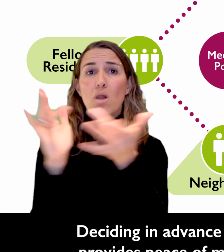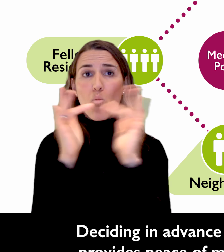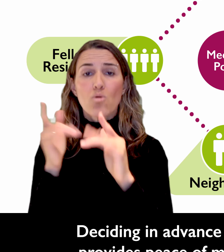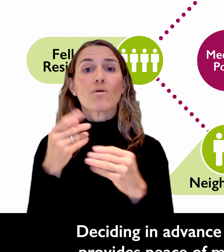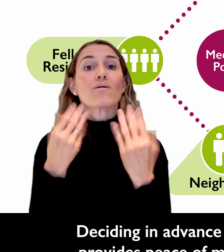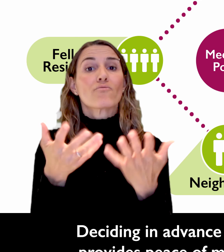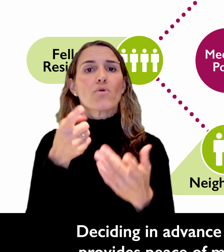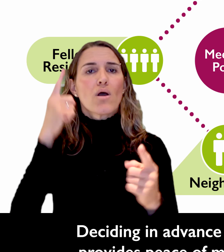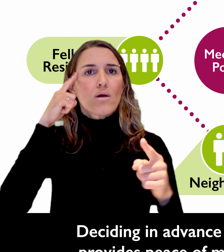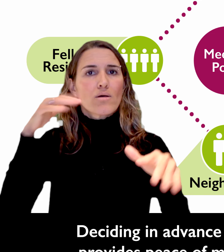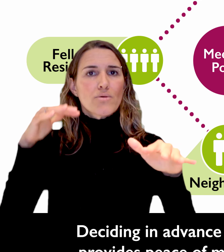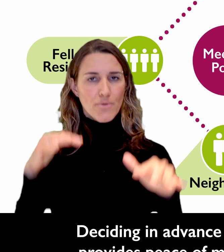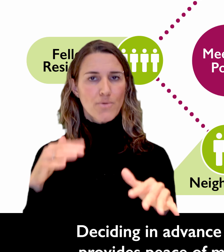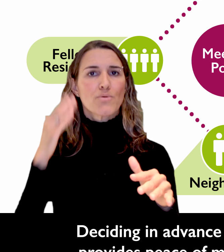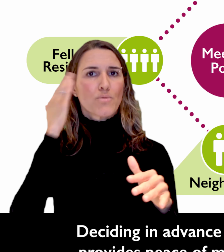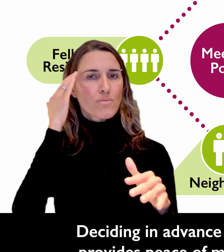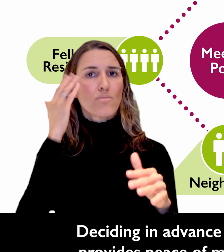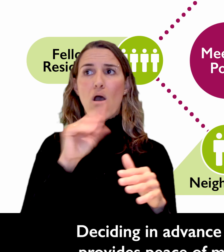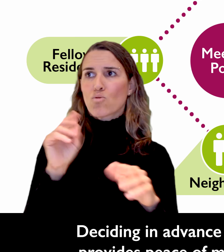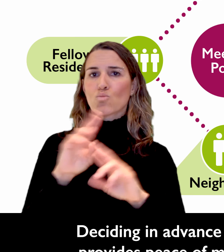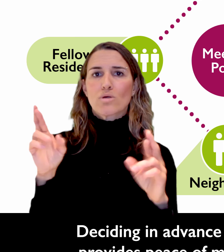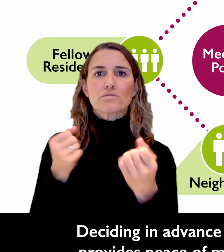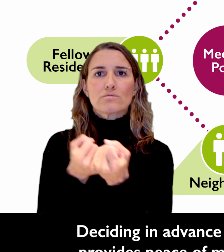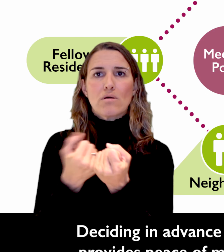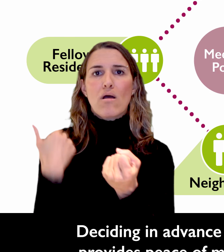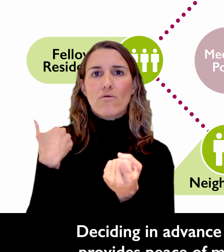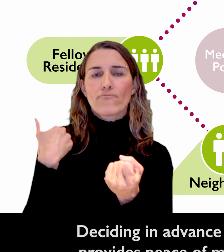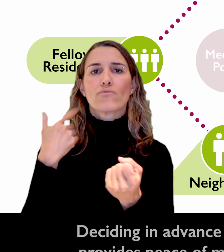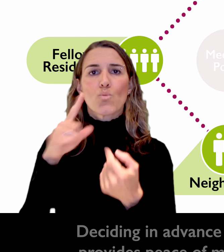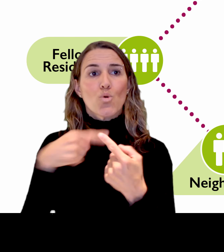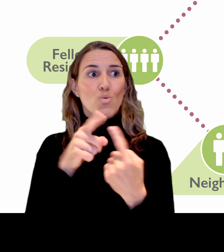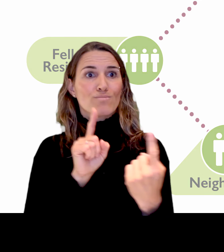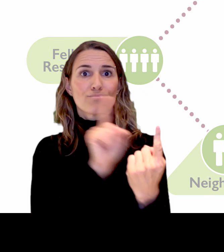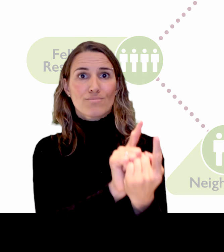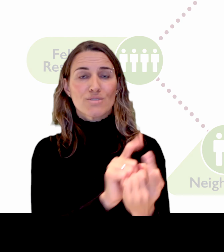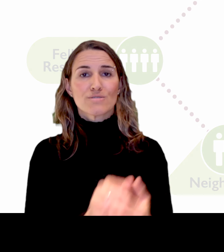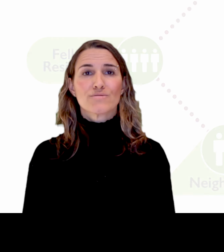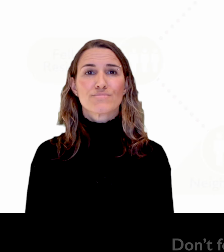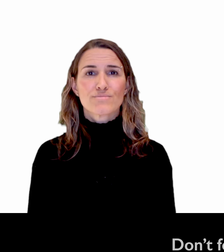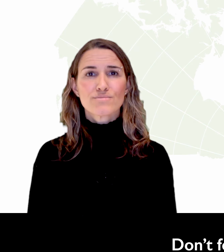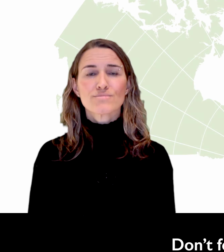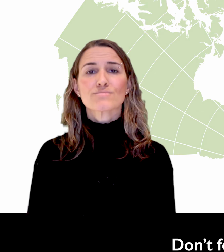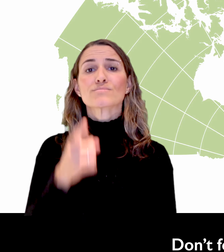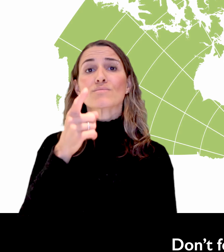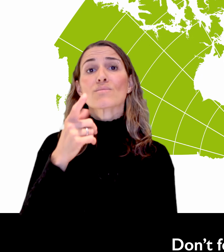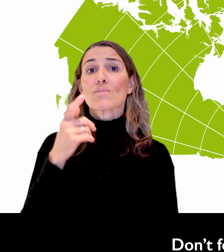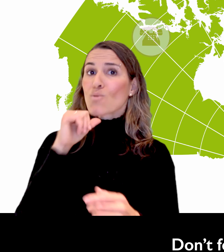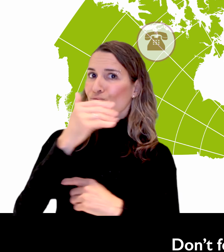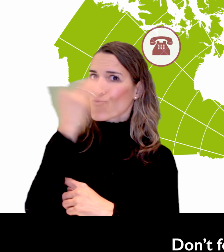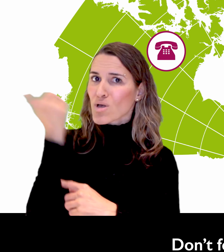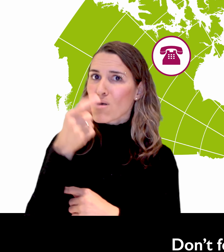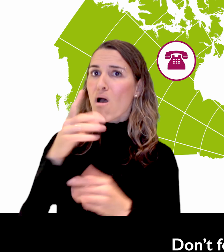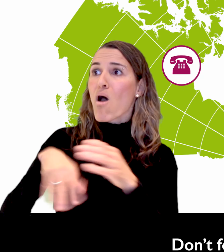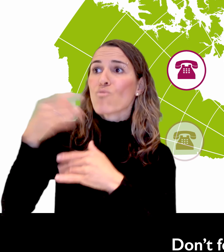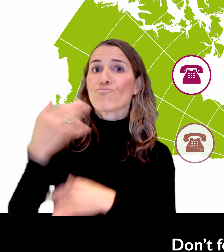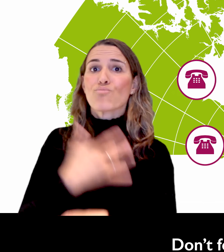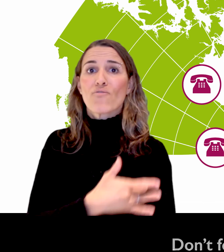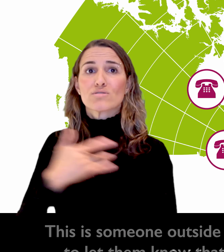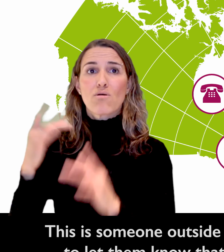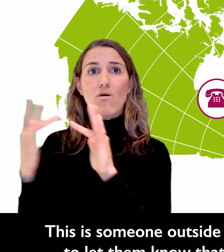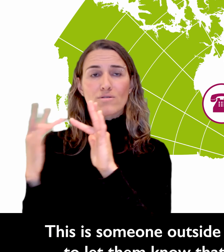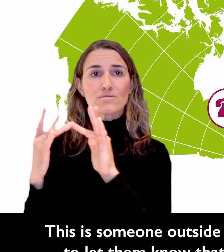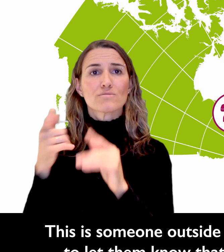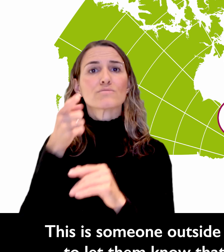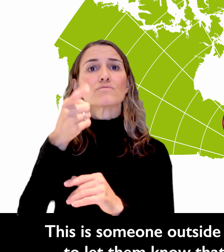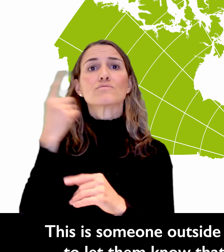your kit information. Tell your support network where your emergency kit and extra supports are. Your network should know what